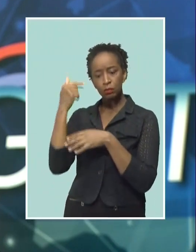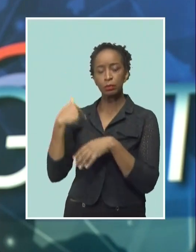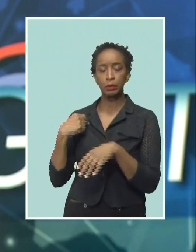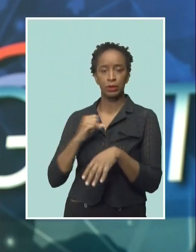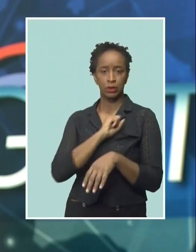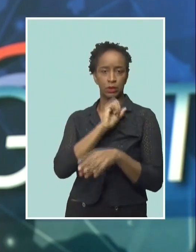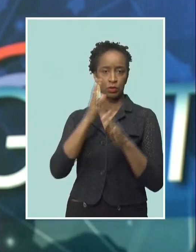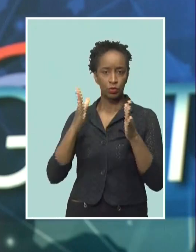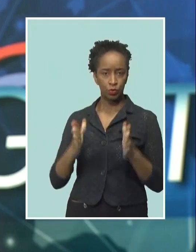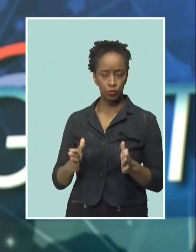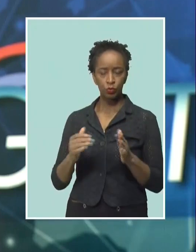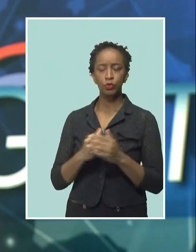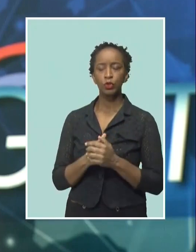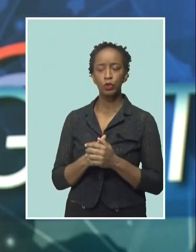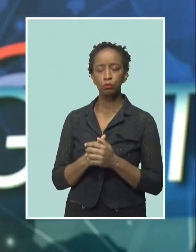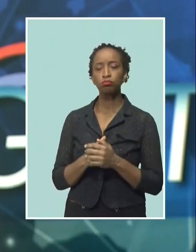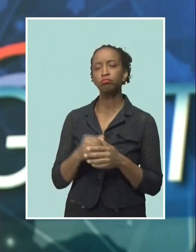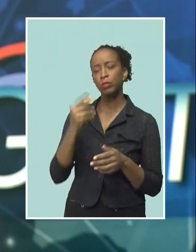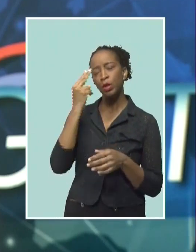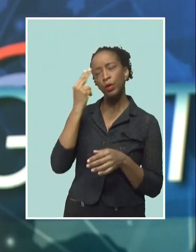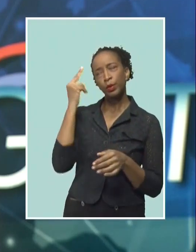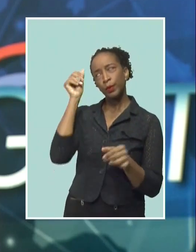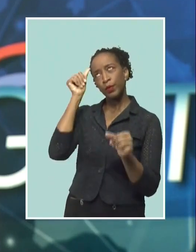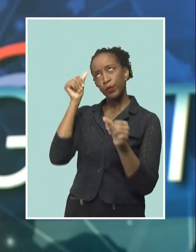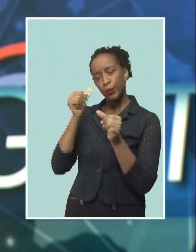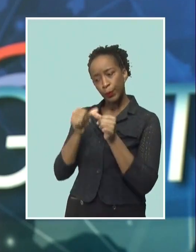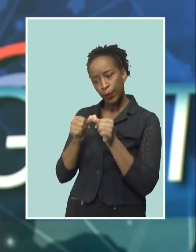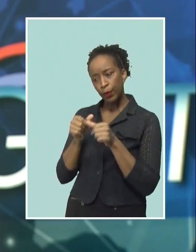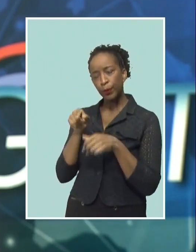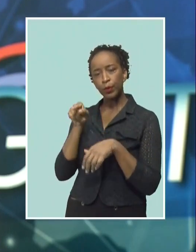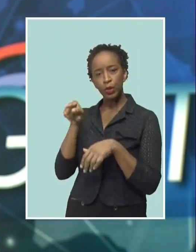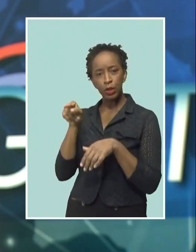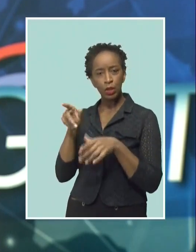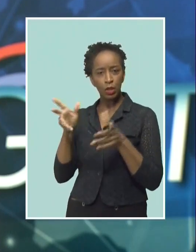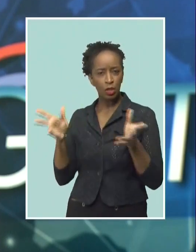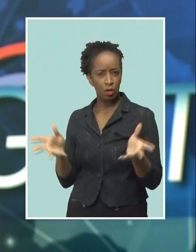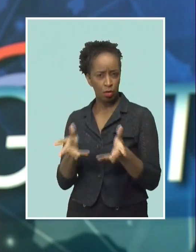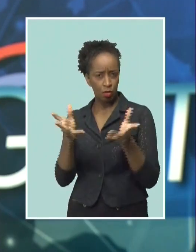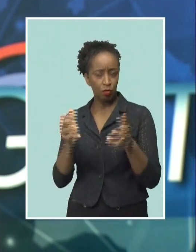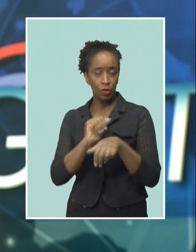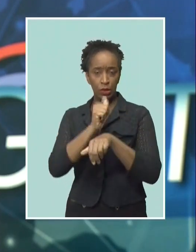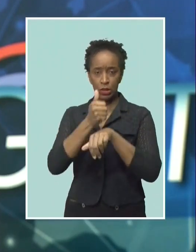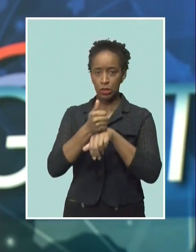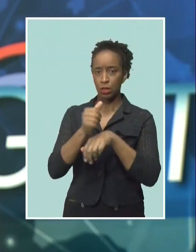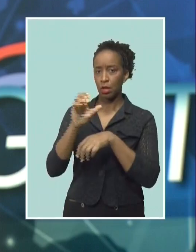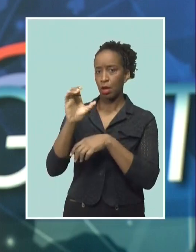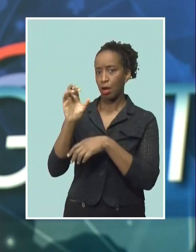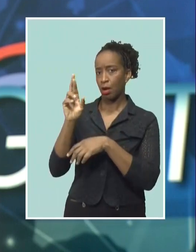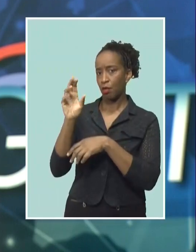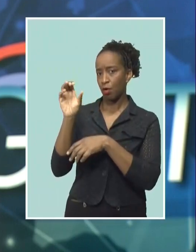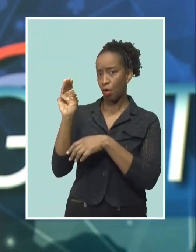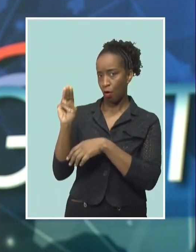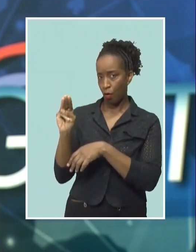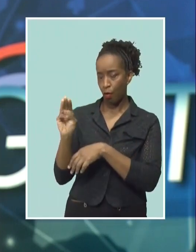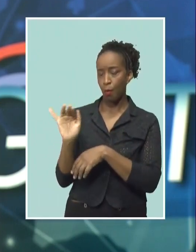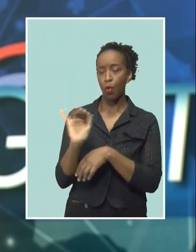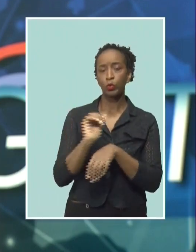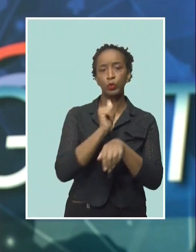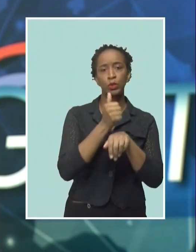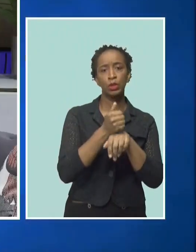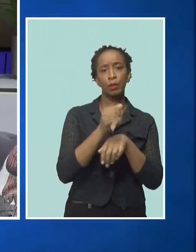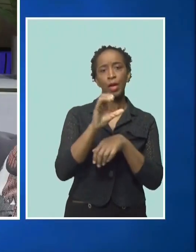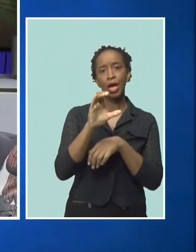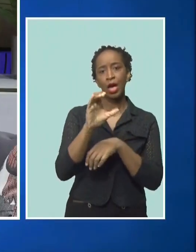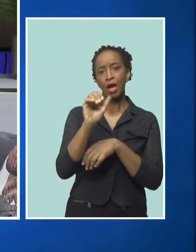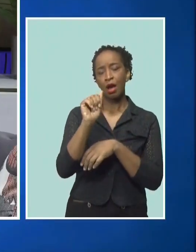And he remembers Mr. Barrow as the architect of CARICOM and the Caribbean Free Trade Association, CARIFTA.